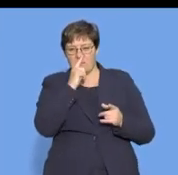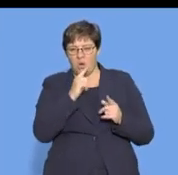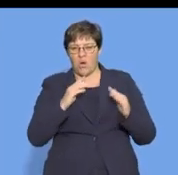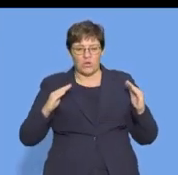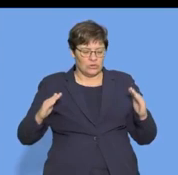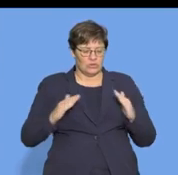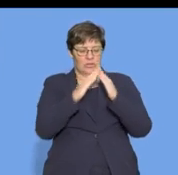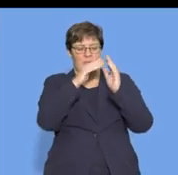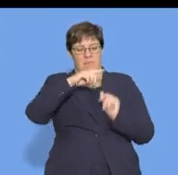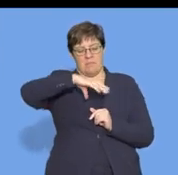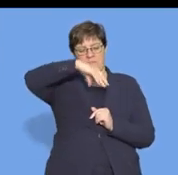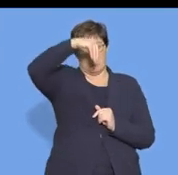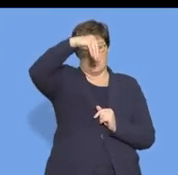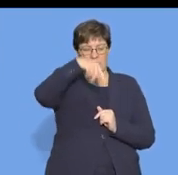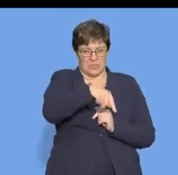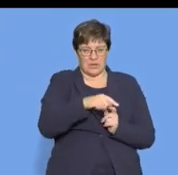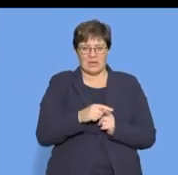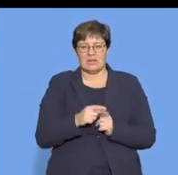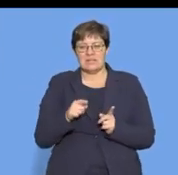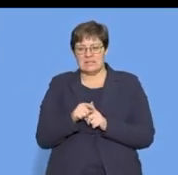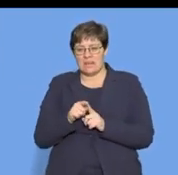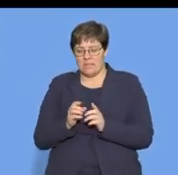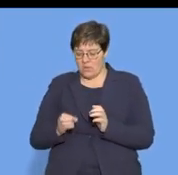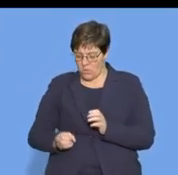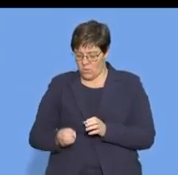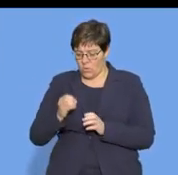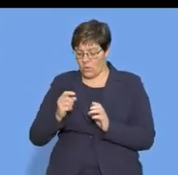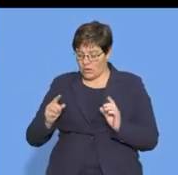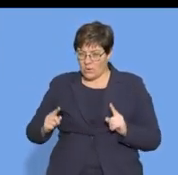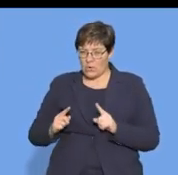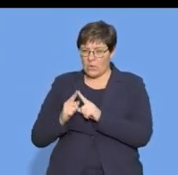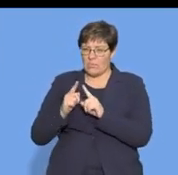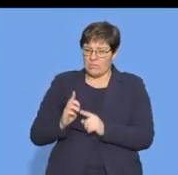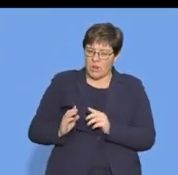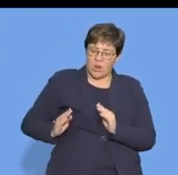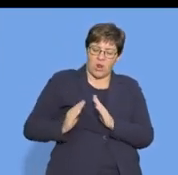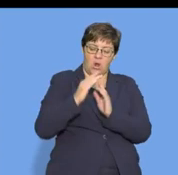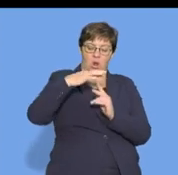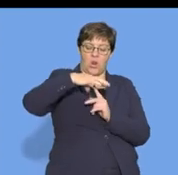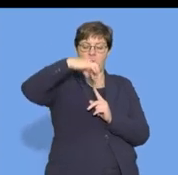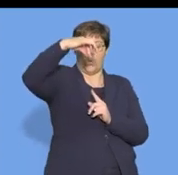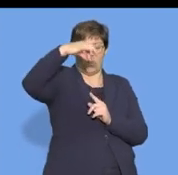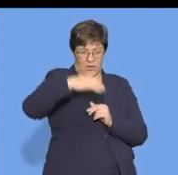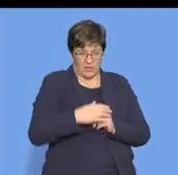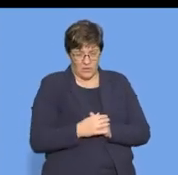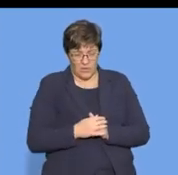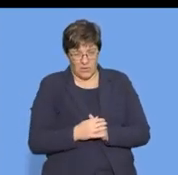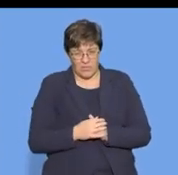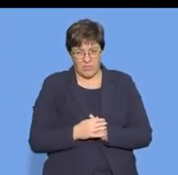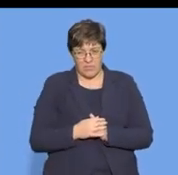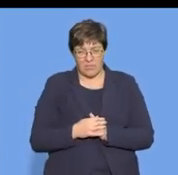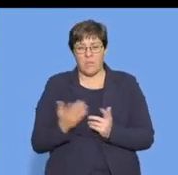surfaces to make very sharp edges, as well as a nice sharp point. and here this one too, and is